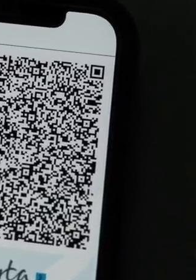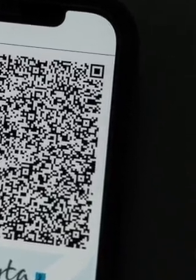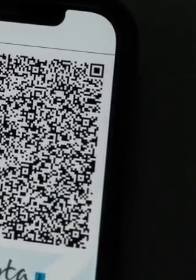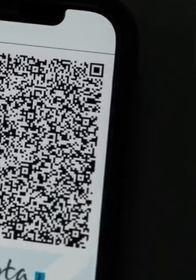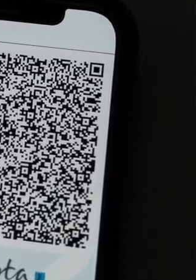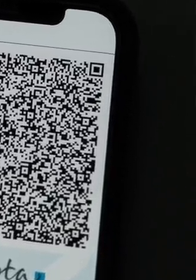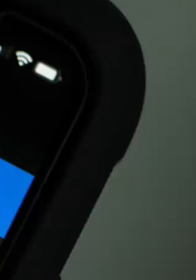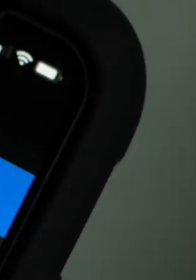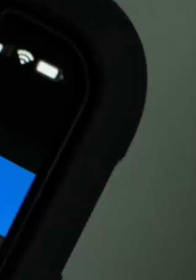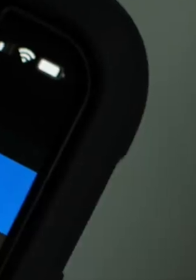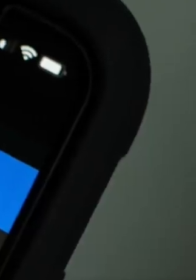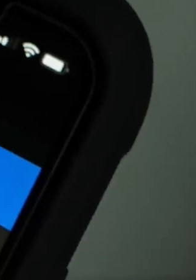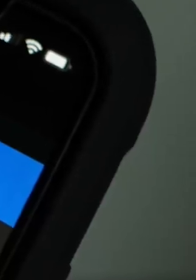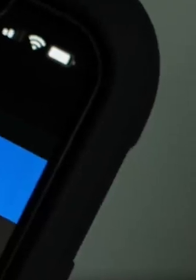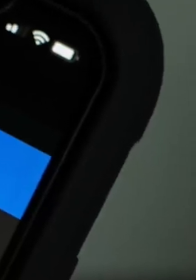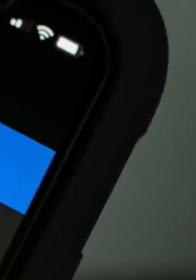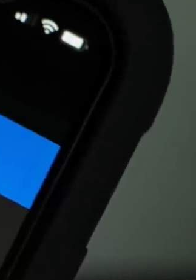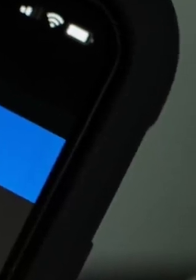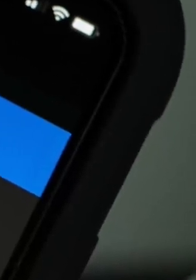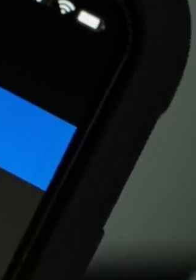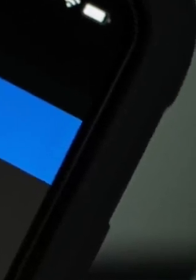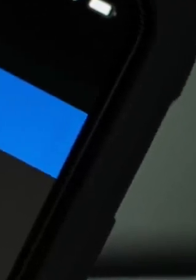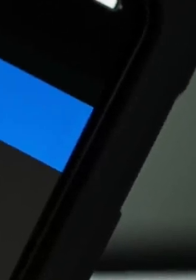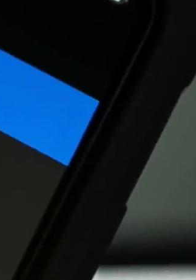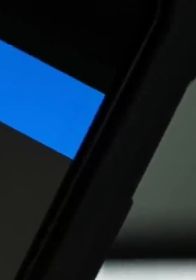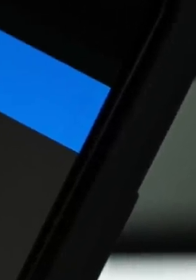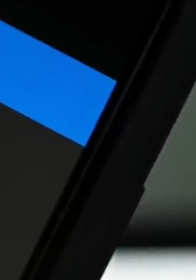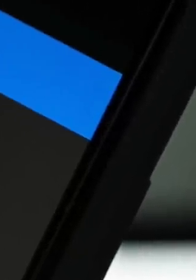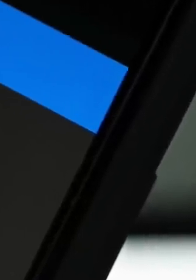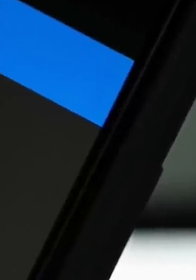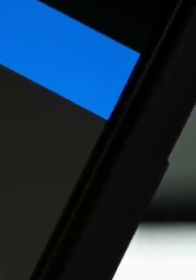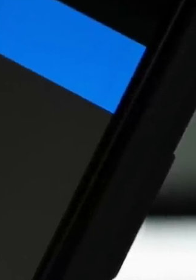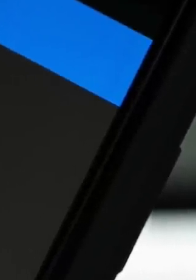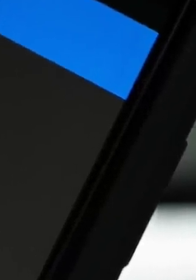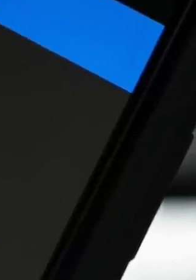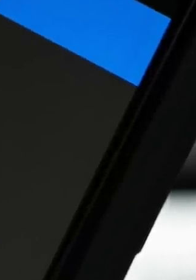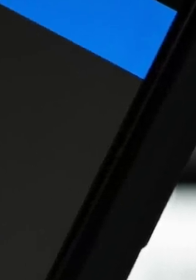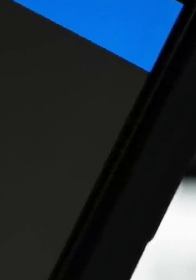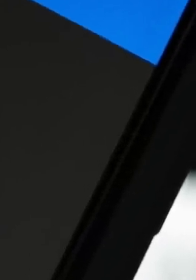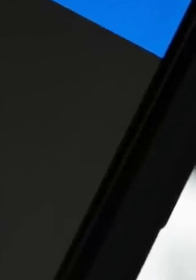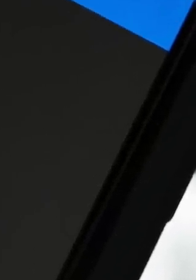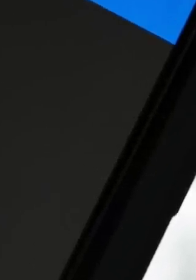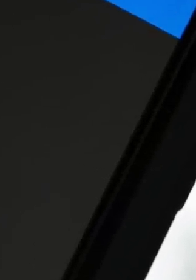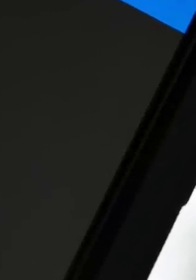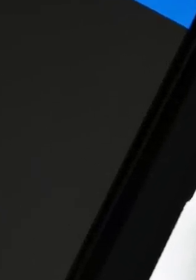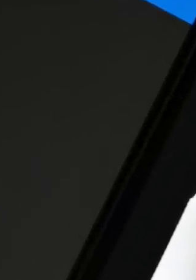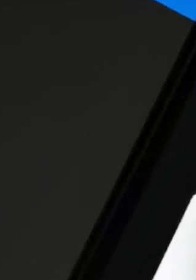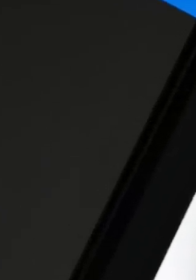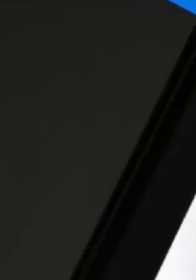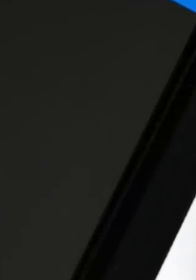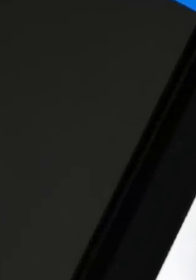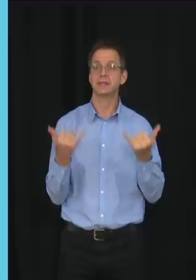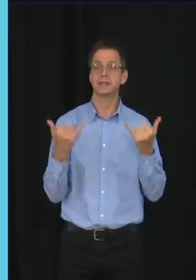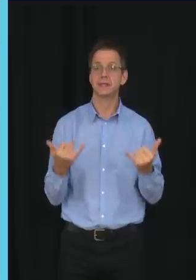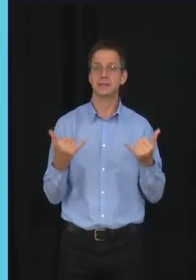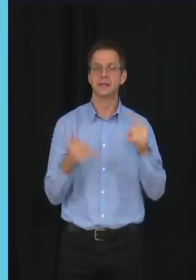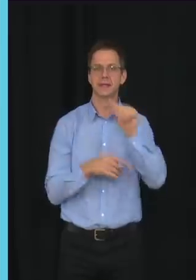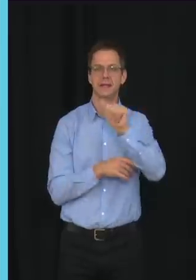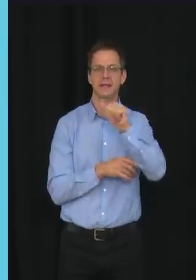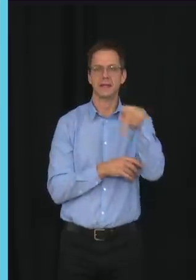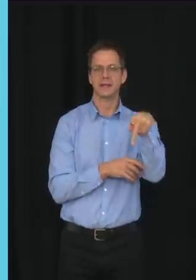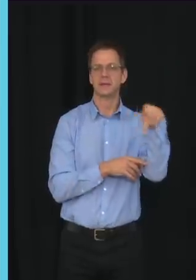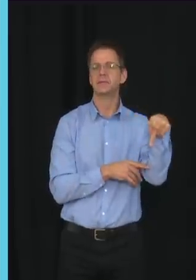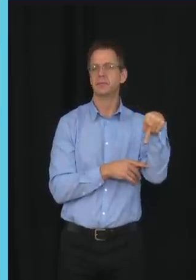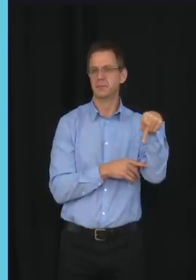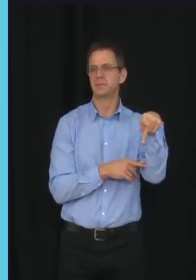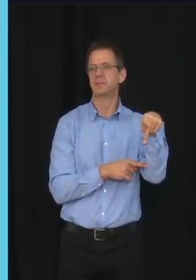the spread of COVID-19. As of today, Alberta's new verification app to scan proof for